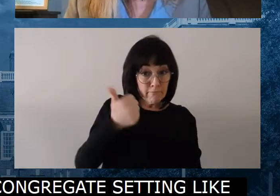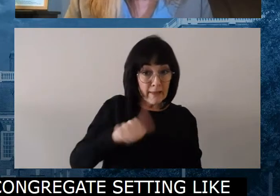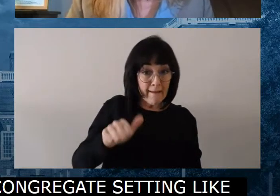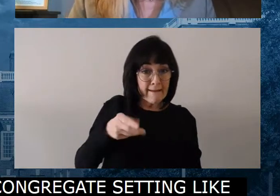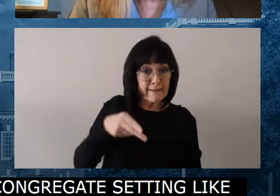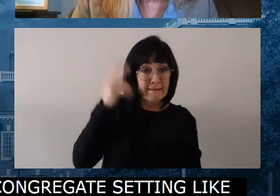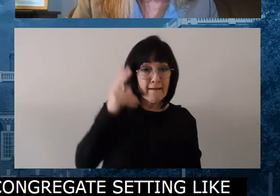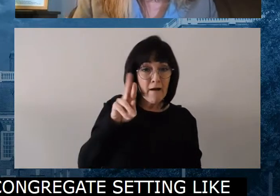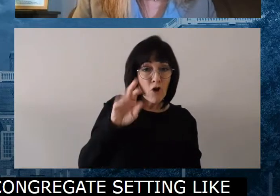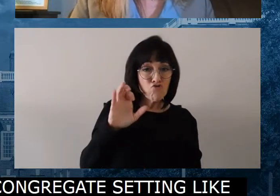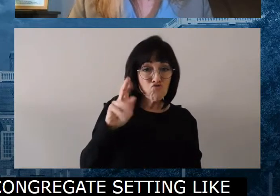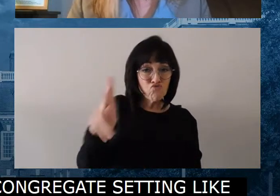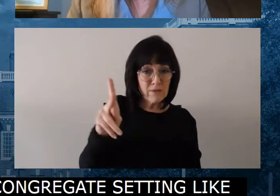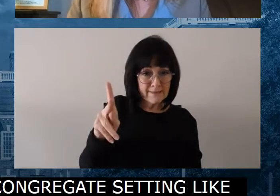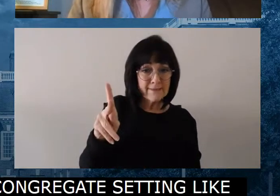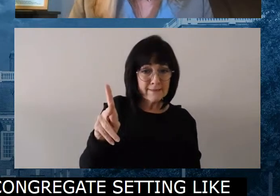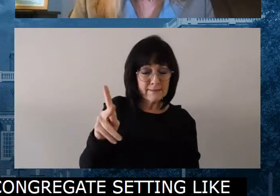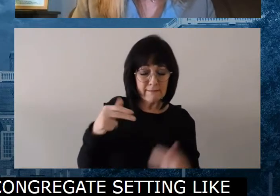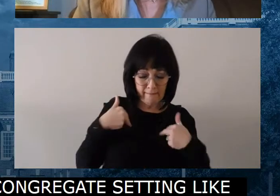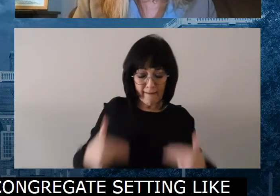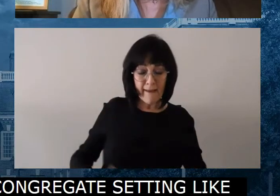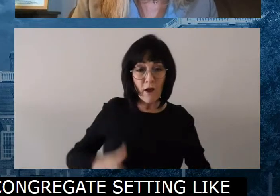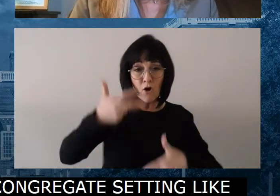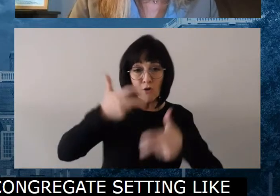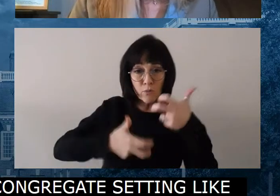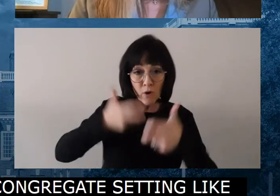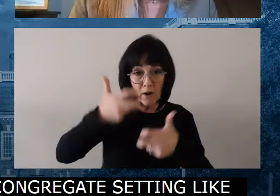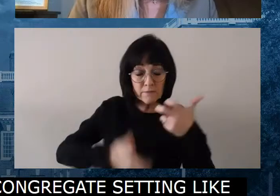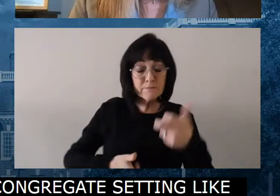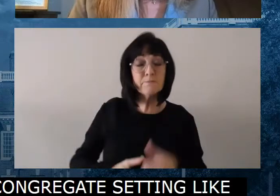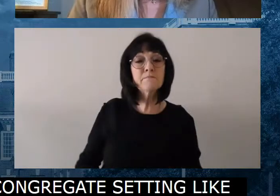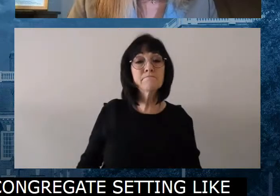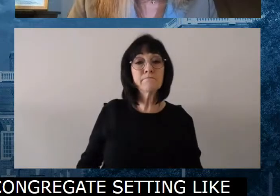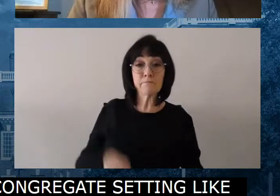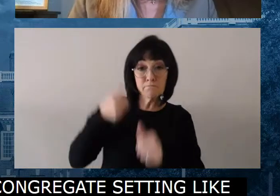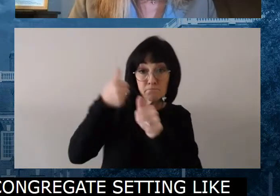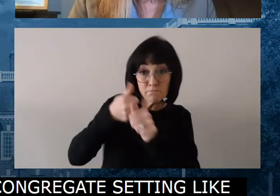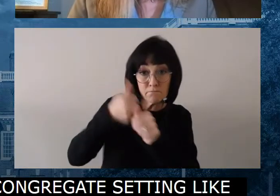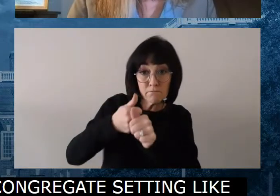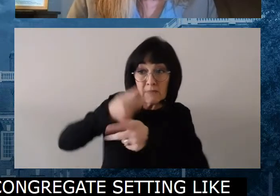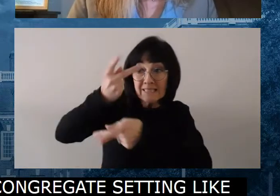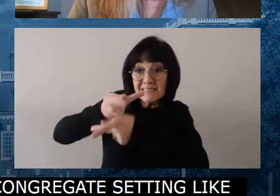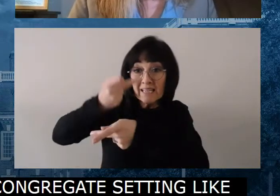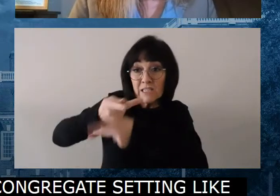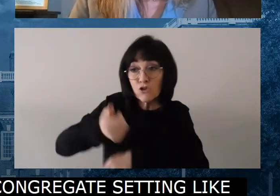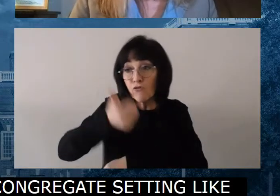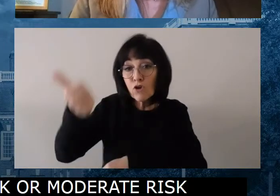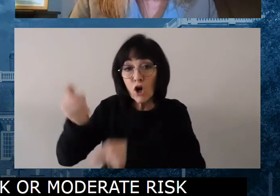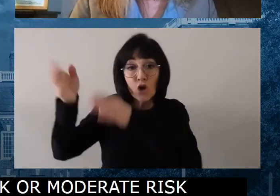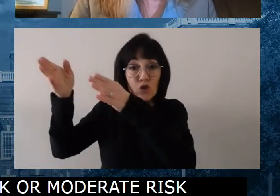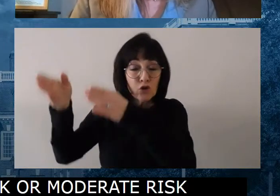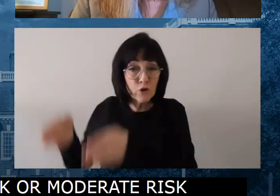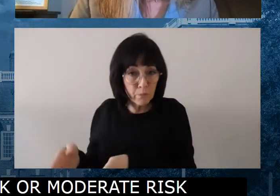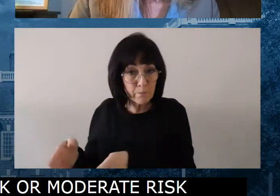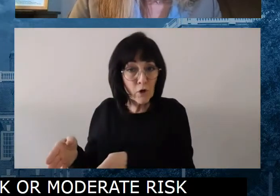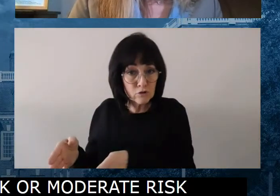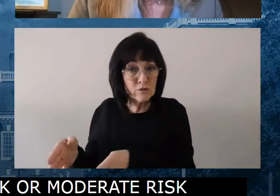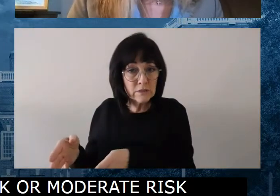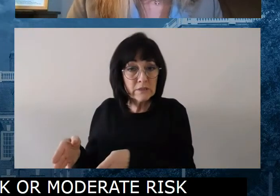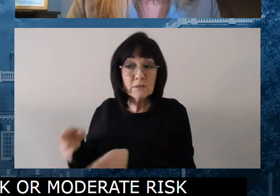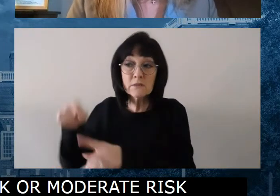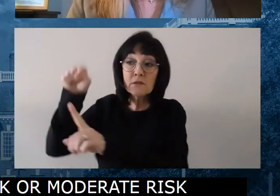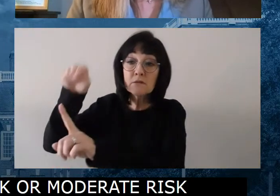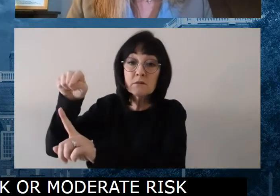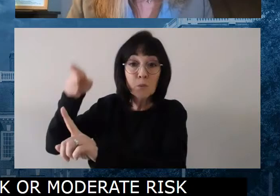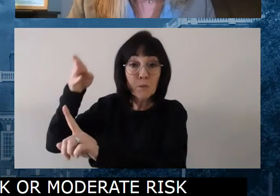conditions, and also whether you're a non-paid caregiver of someone who is at risk. And I think on the next slide,